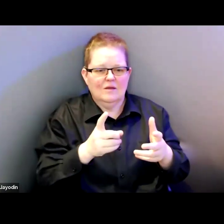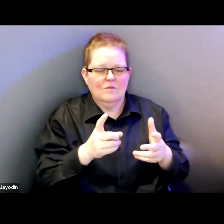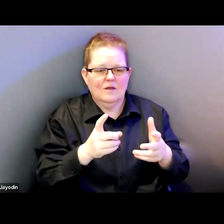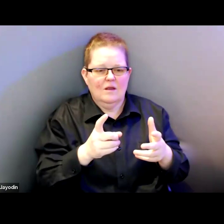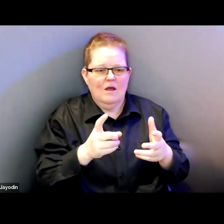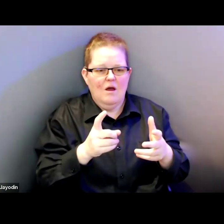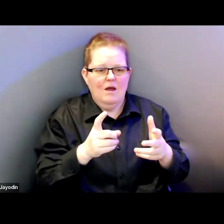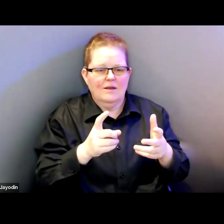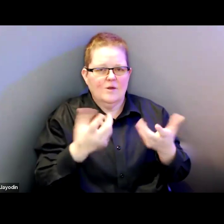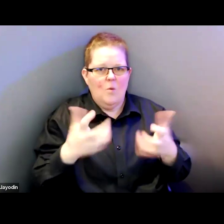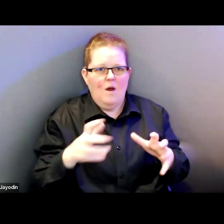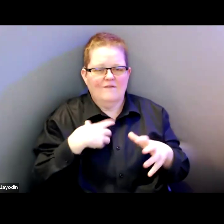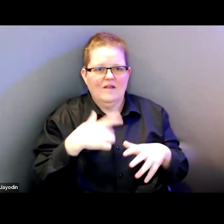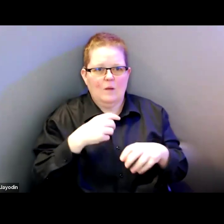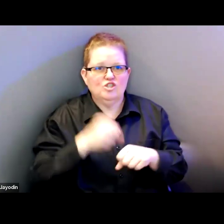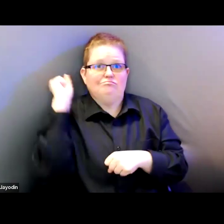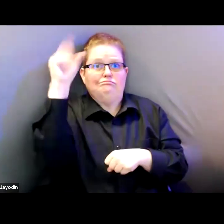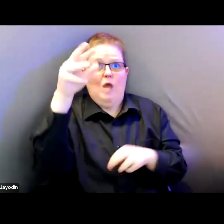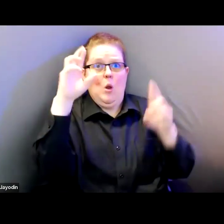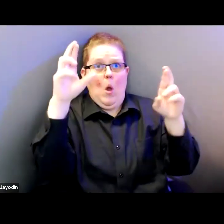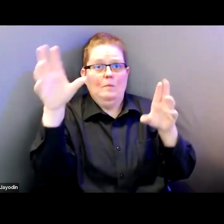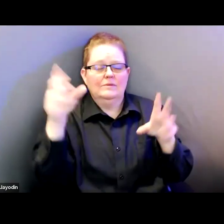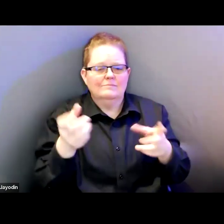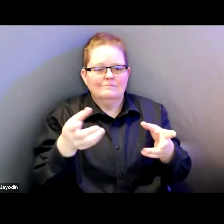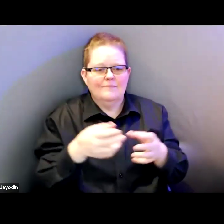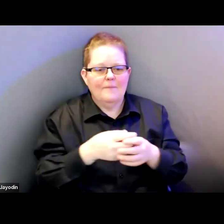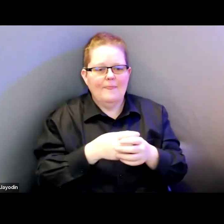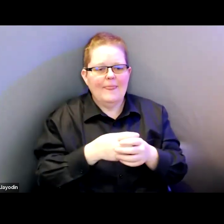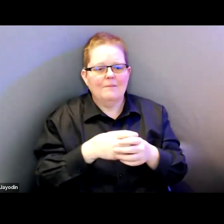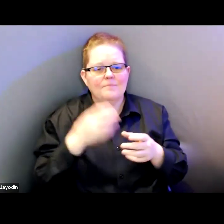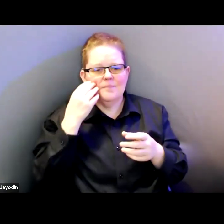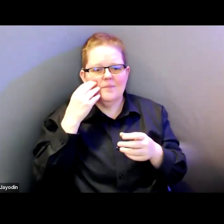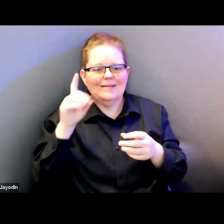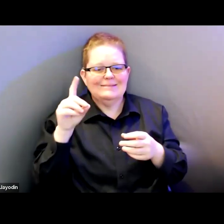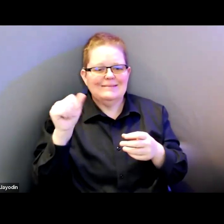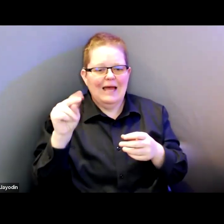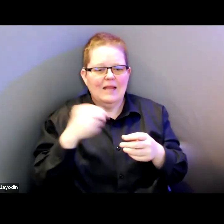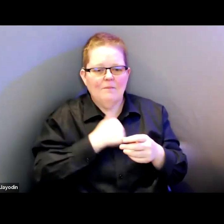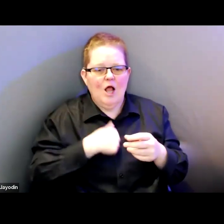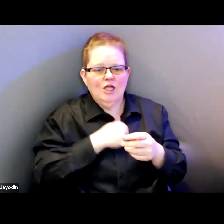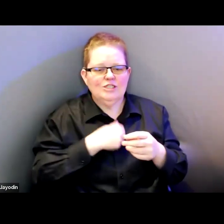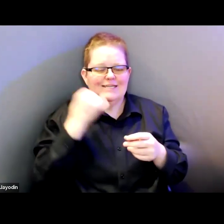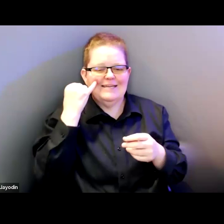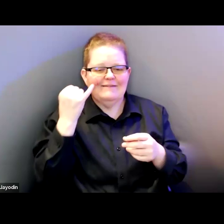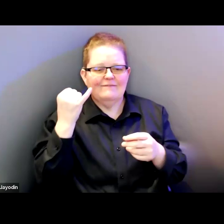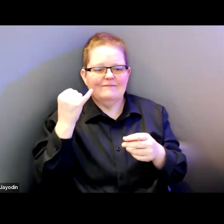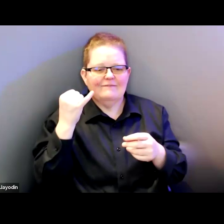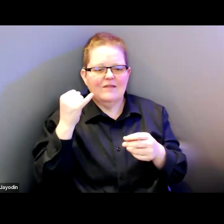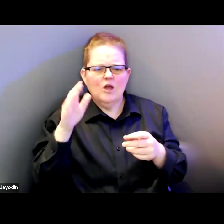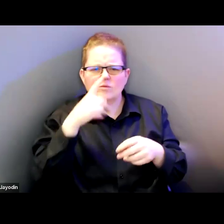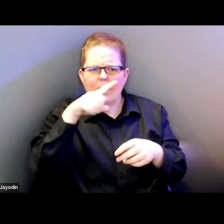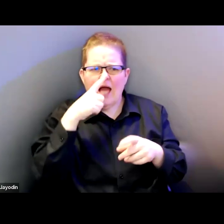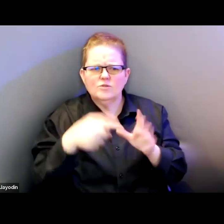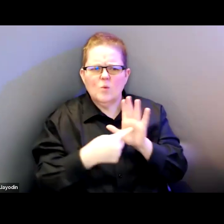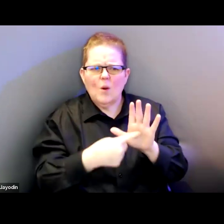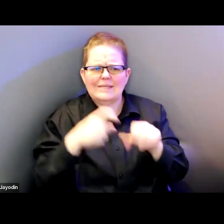I want to turn to Dan York for a minute. Dan, I apologize for putting you. Oh yeah, will you put the timeline back on the screen, please,